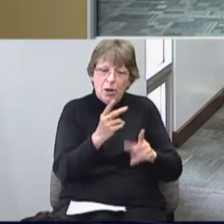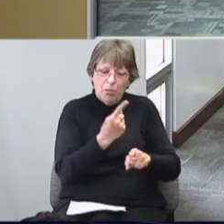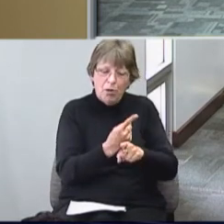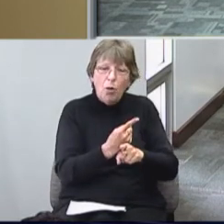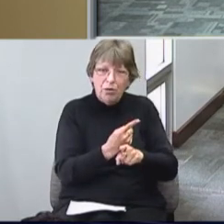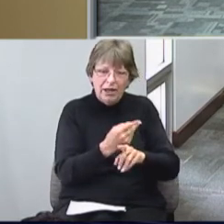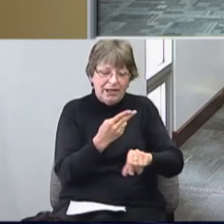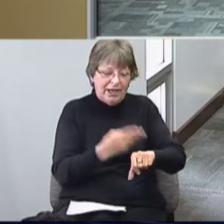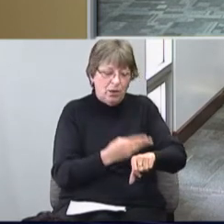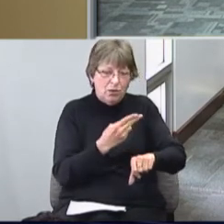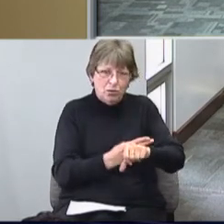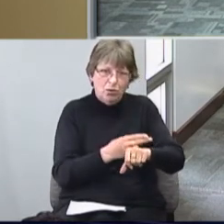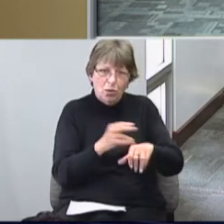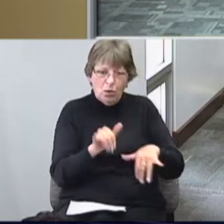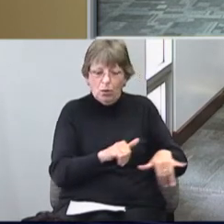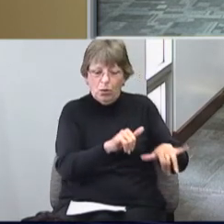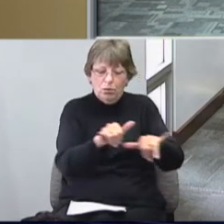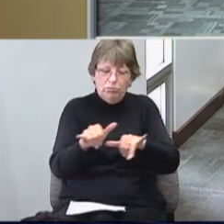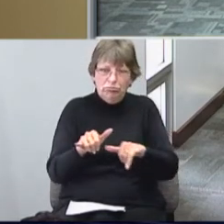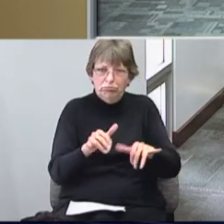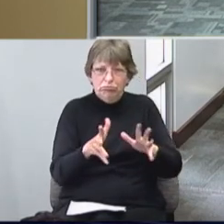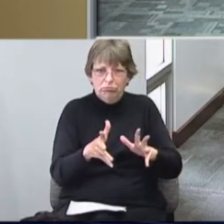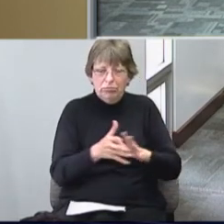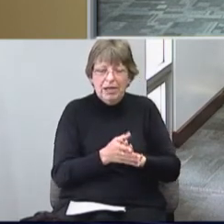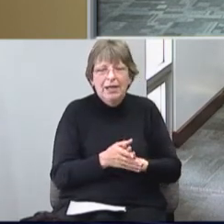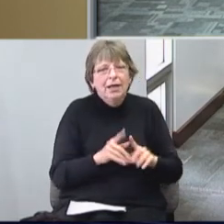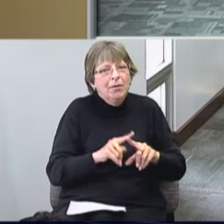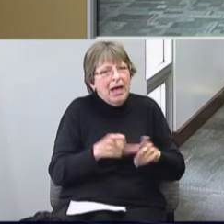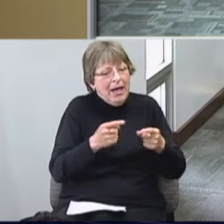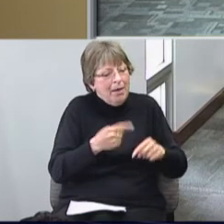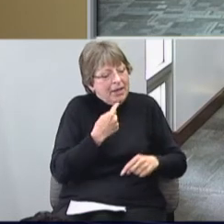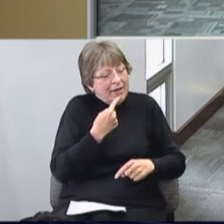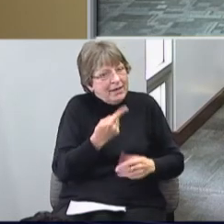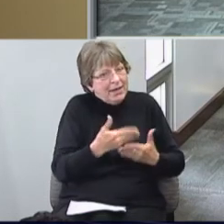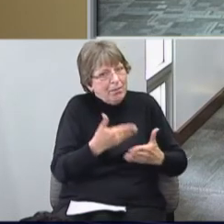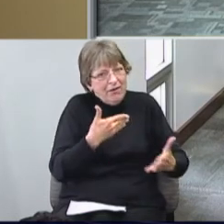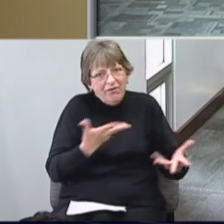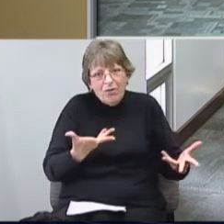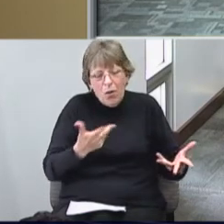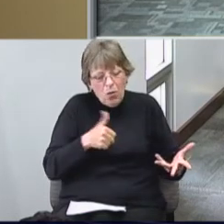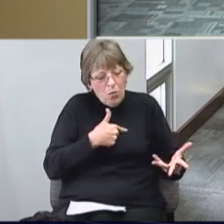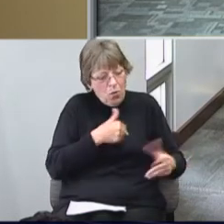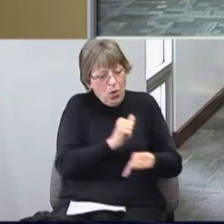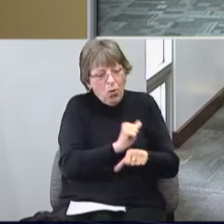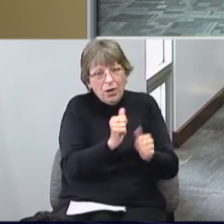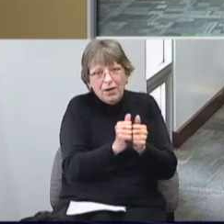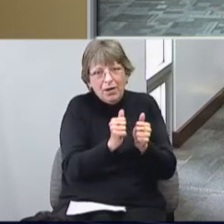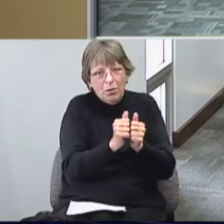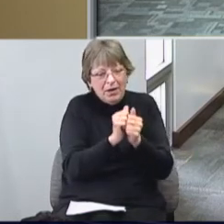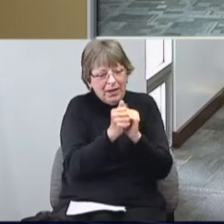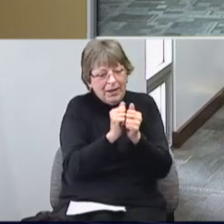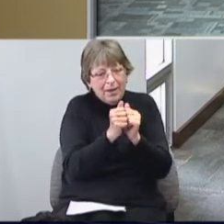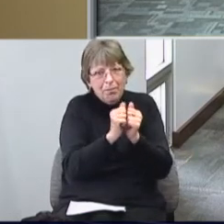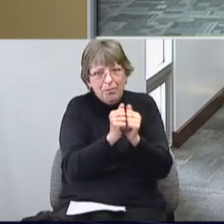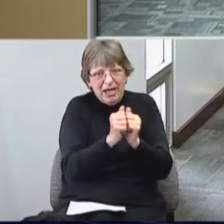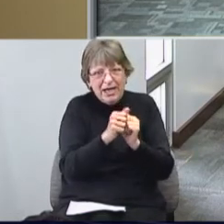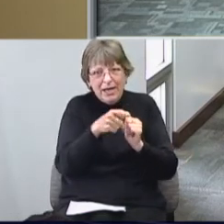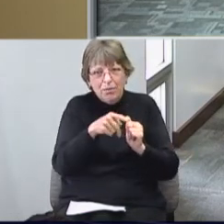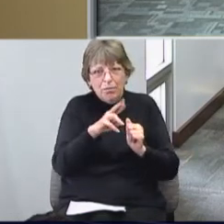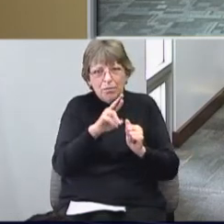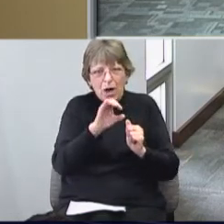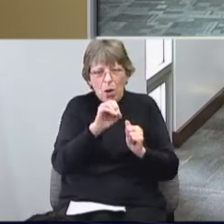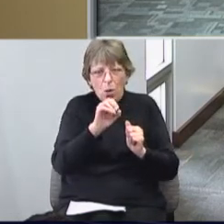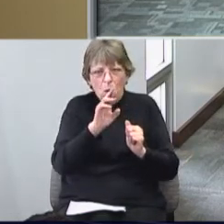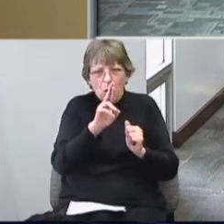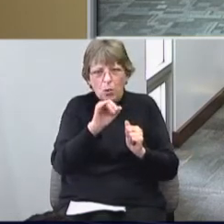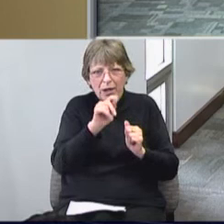along historical standards. But as I've mentioned before, we're dealing with competing priorities. And